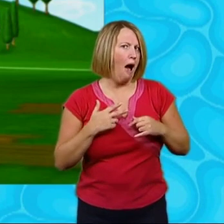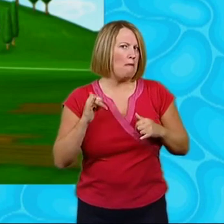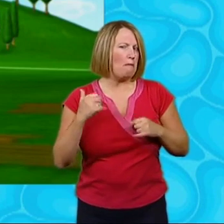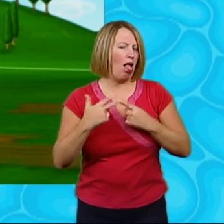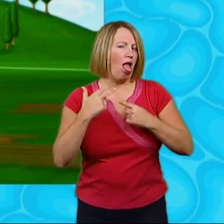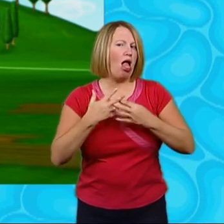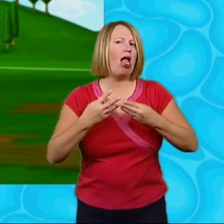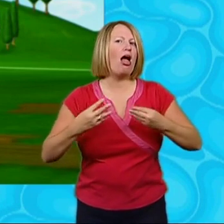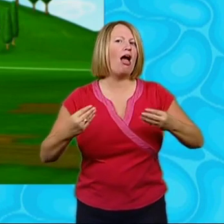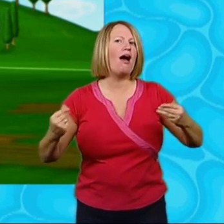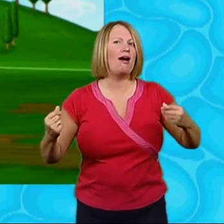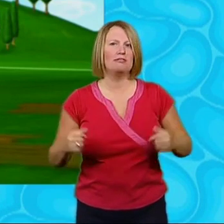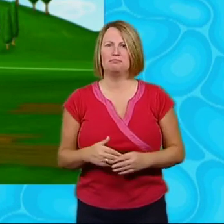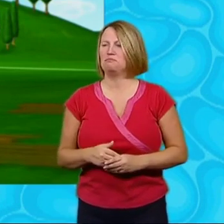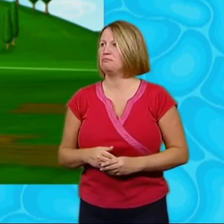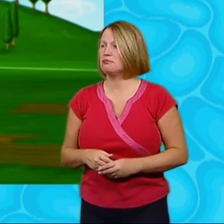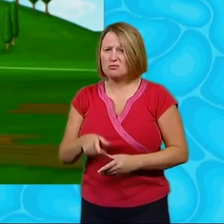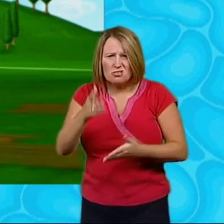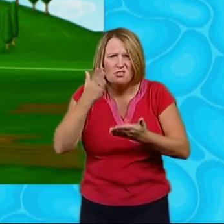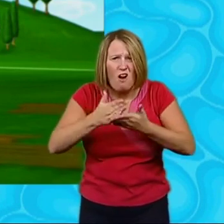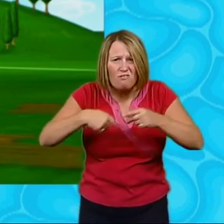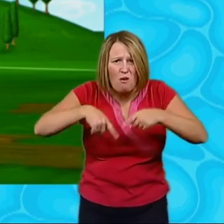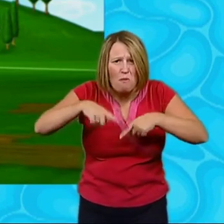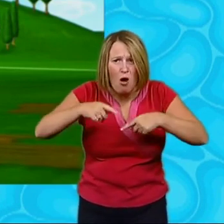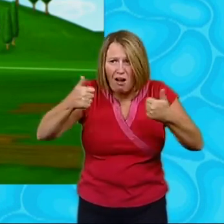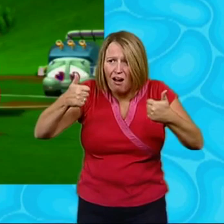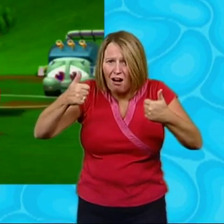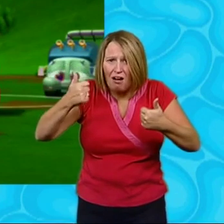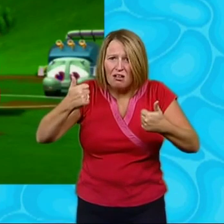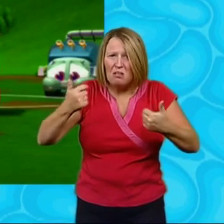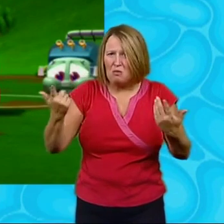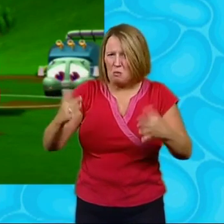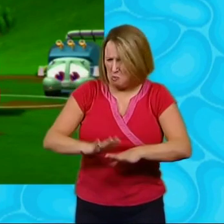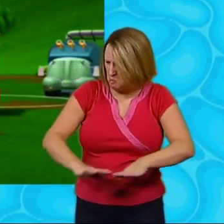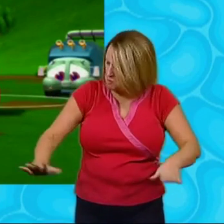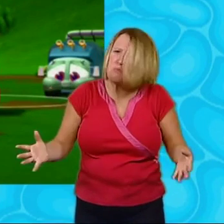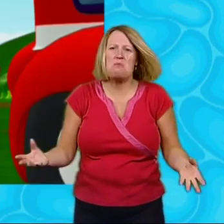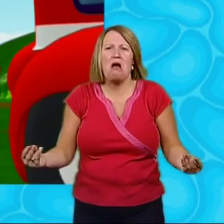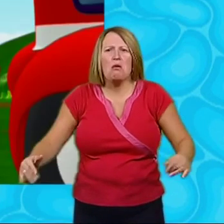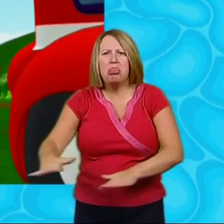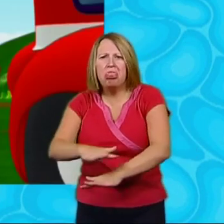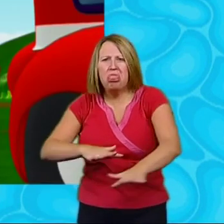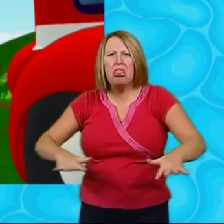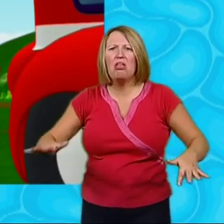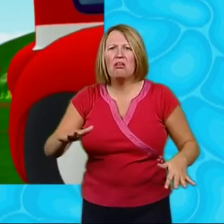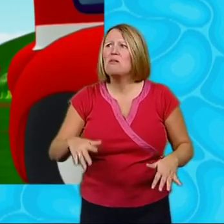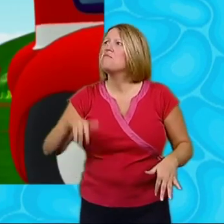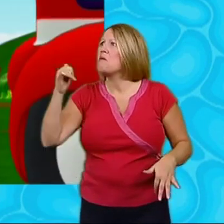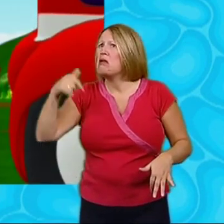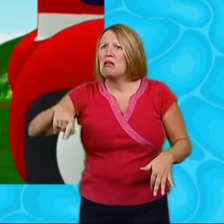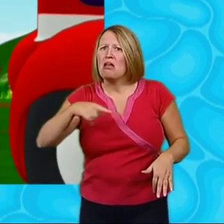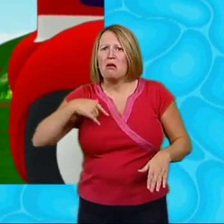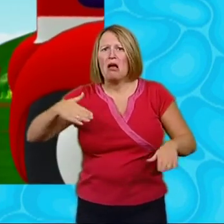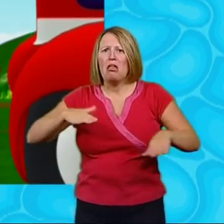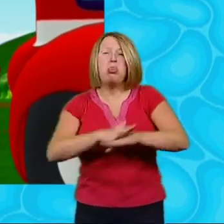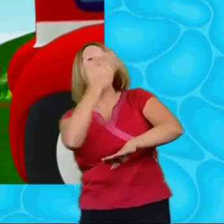gone. Uh-oh. Are you sure playing football is a good idea, Finley? The field's all yucky and messy. Somebody